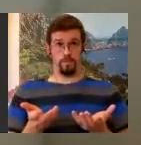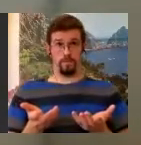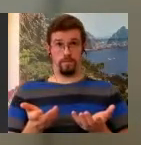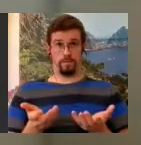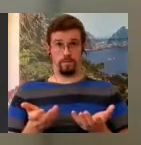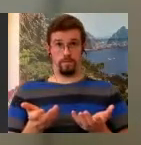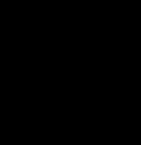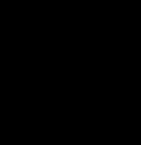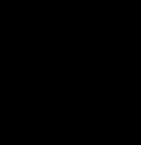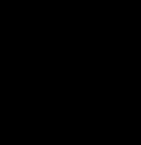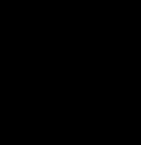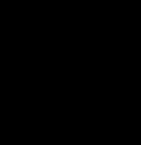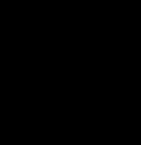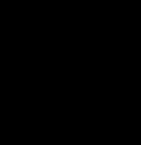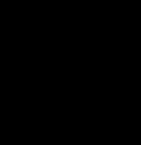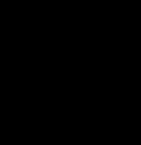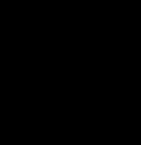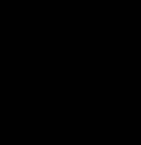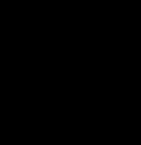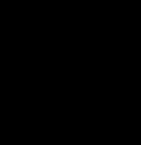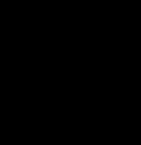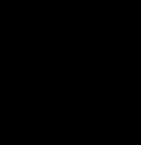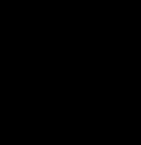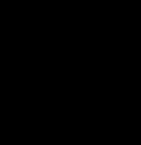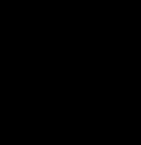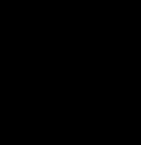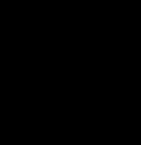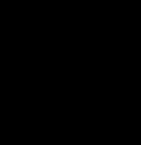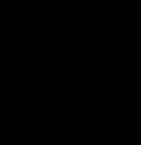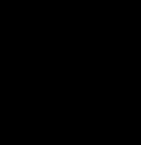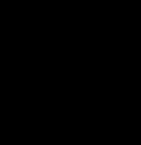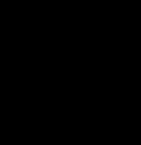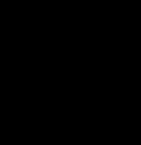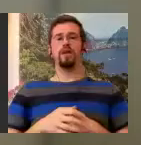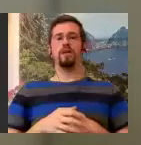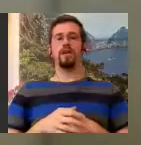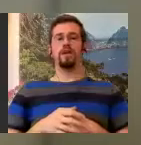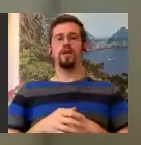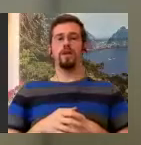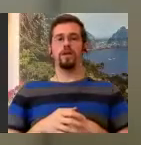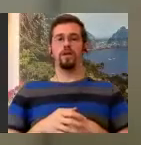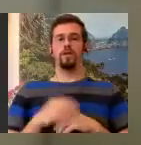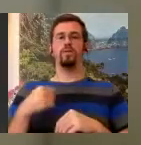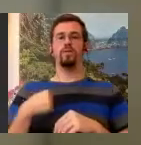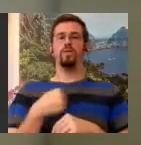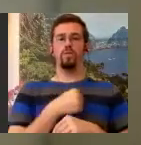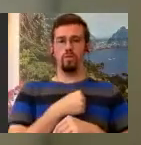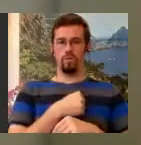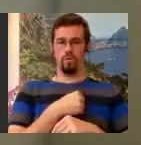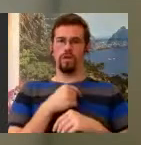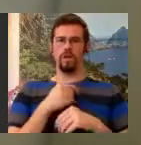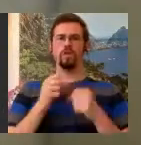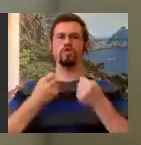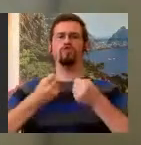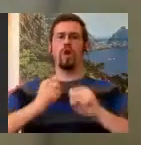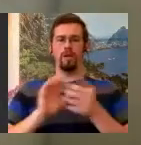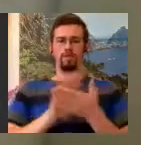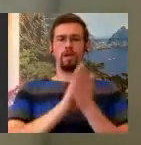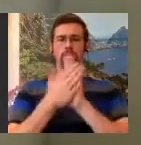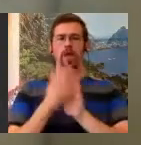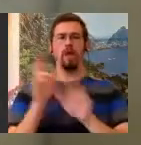my presentation, to our work. We started from a user-centered